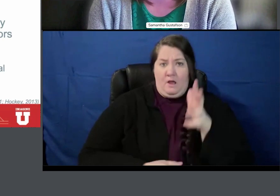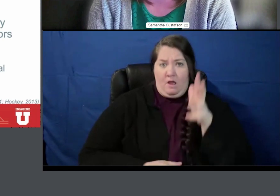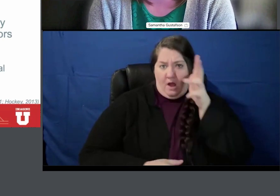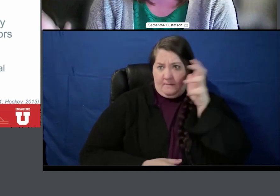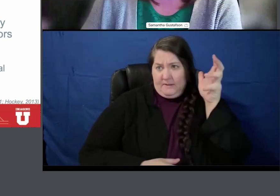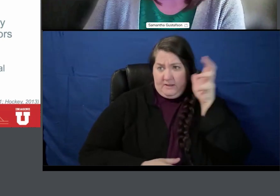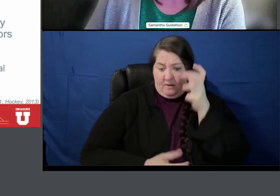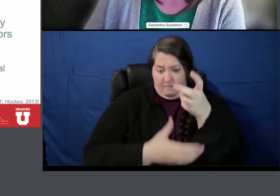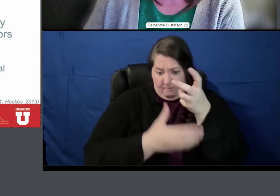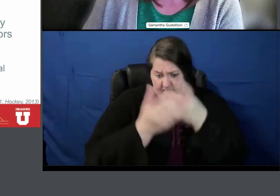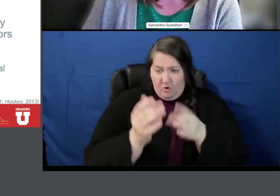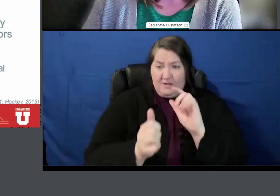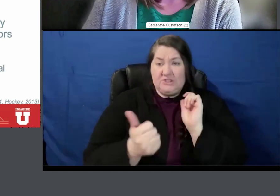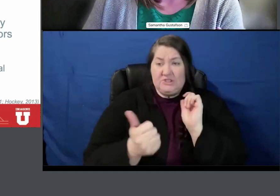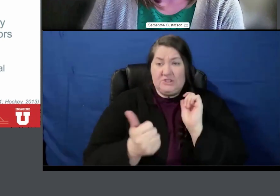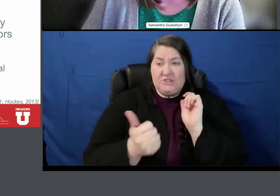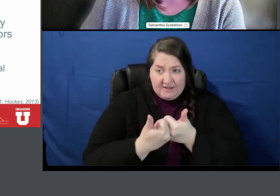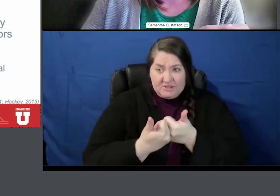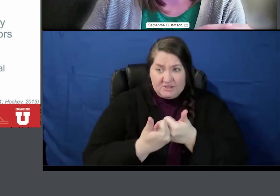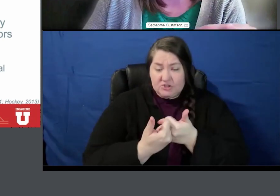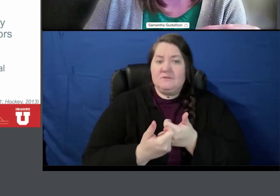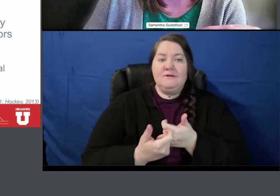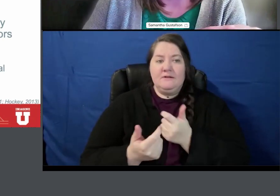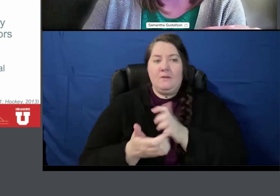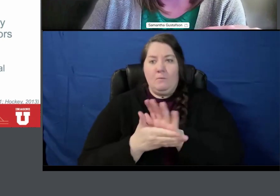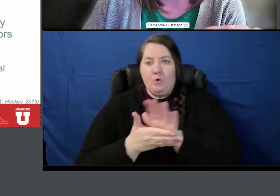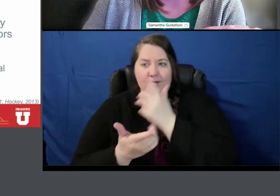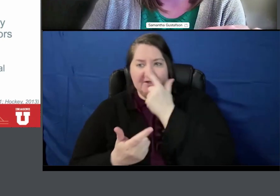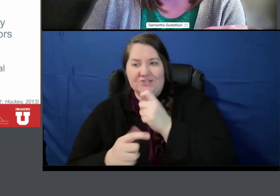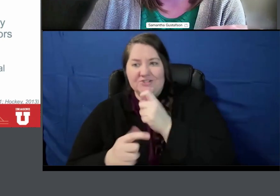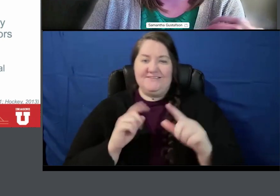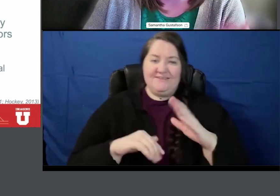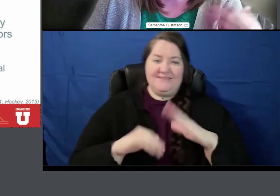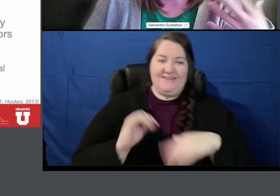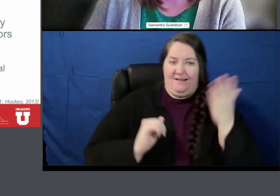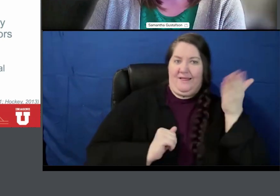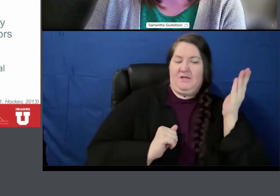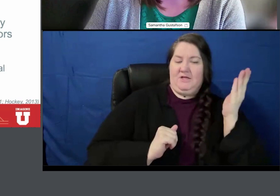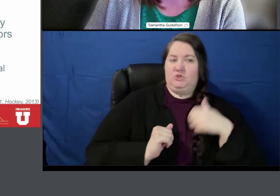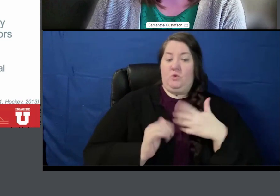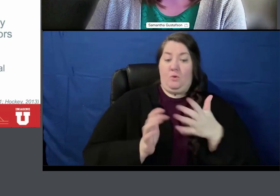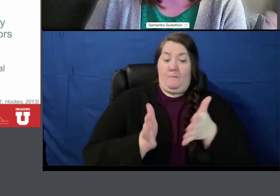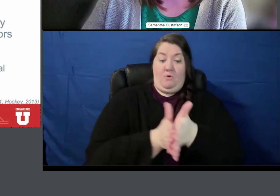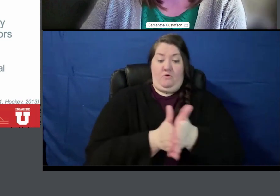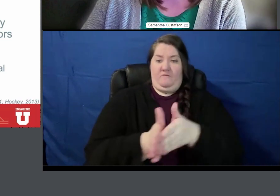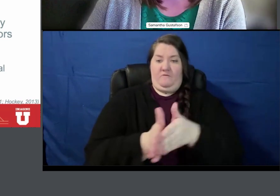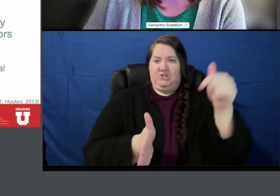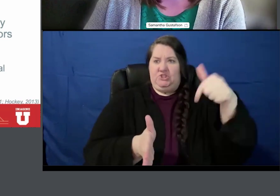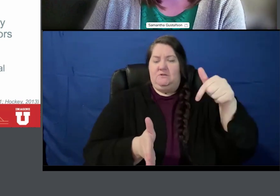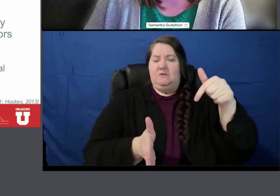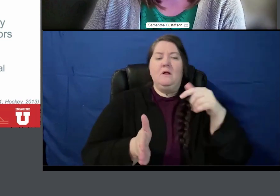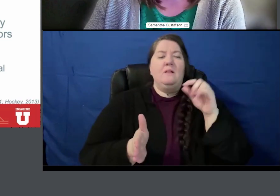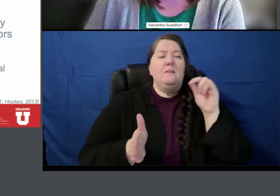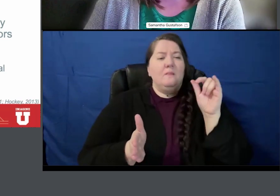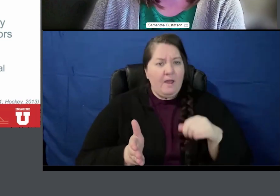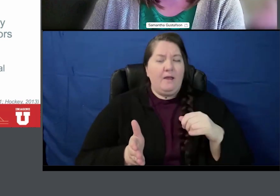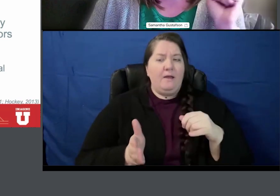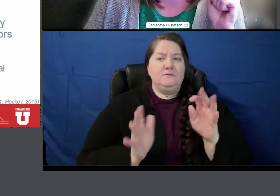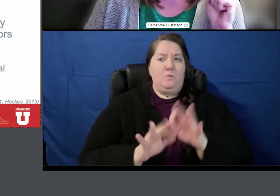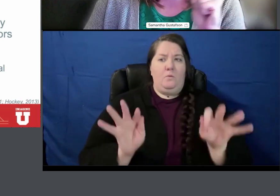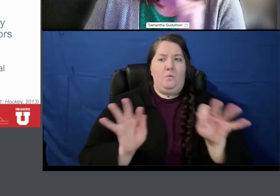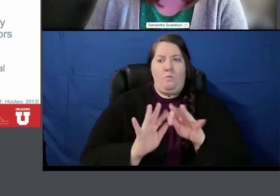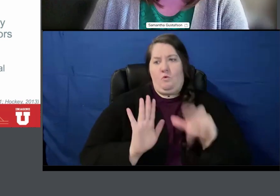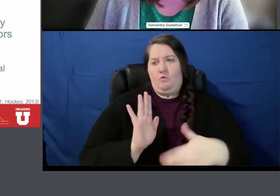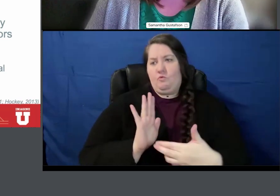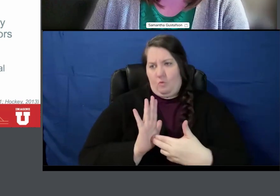a challenge. And so, that speaks to the fact that this motivation to listen has a really important role in